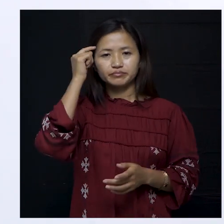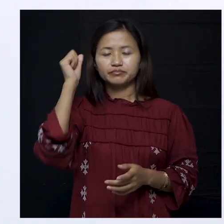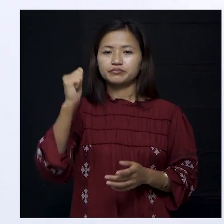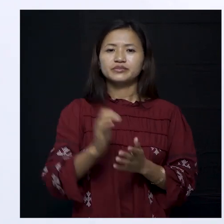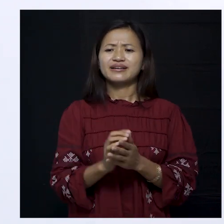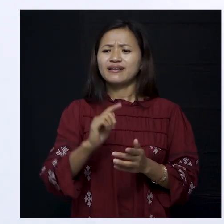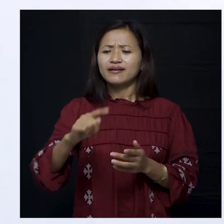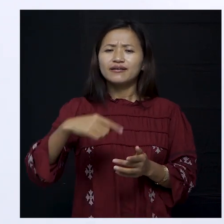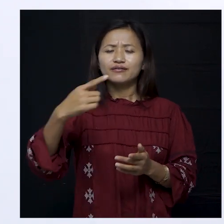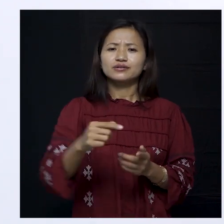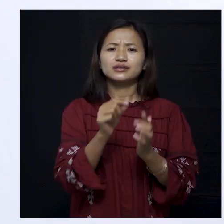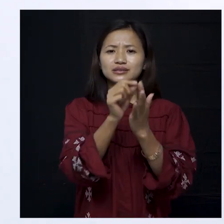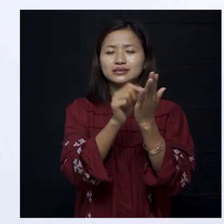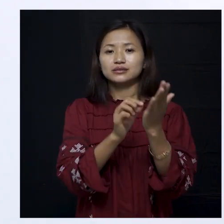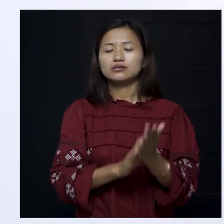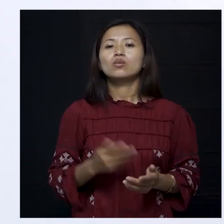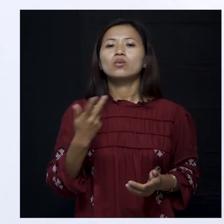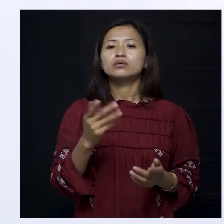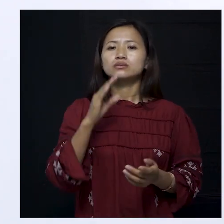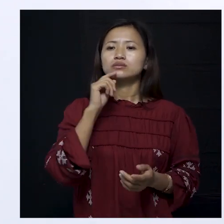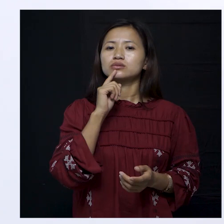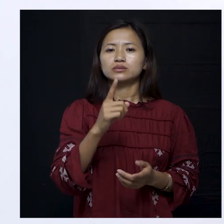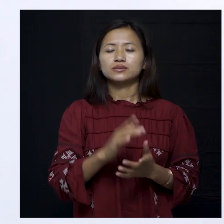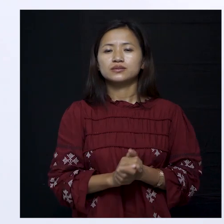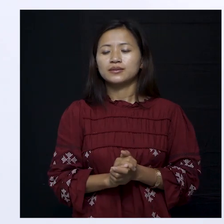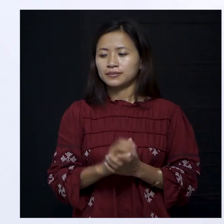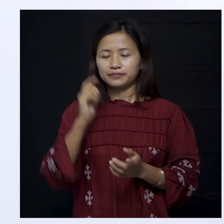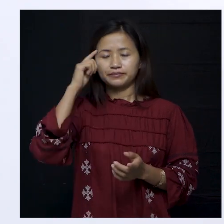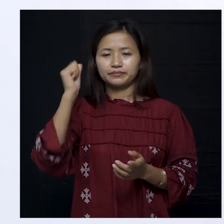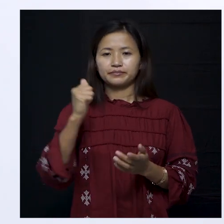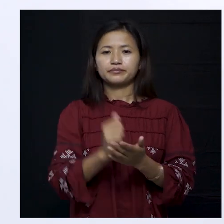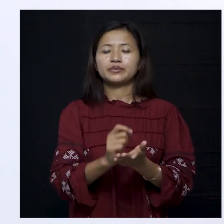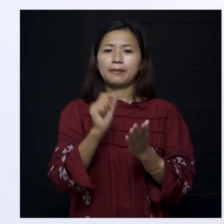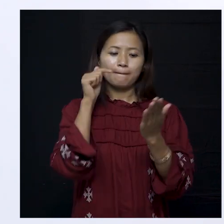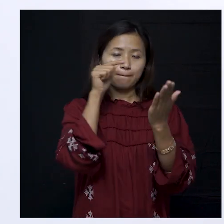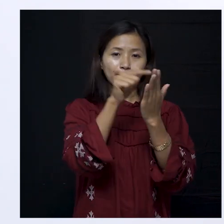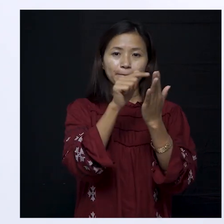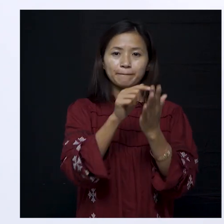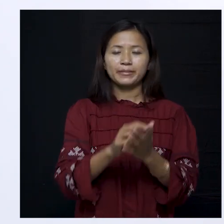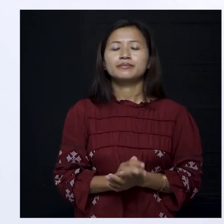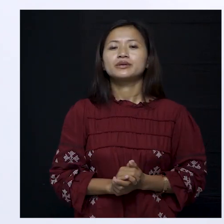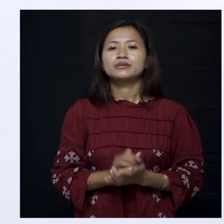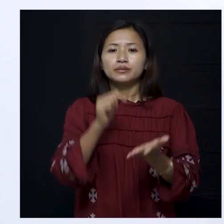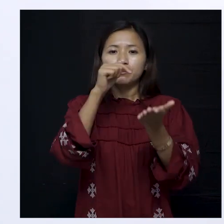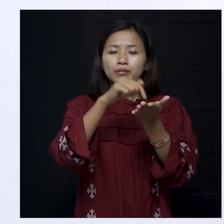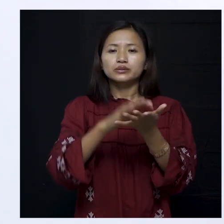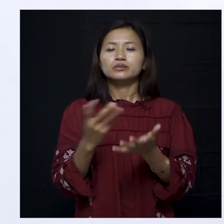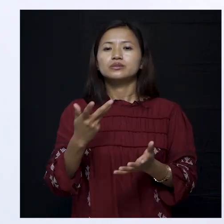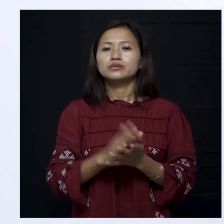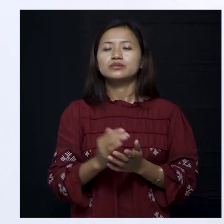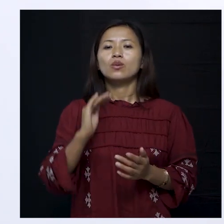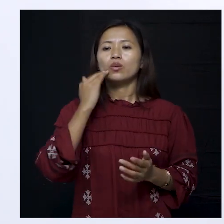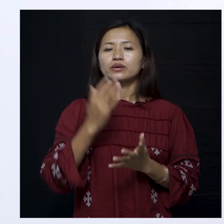every detail of what you spoke. They will just remember the main points. But if you are in a position, because we know when